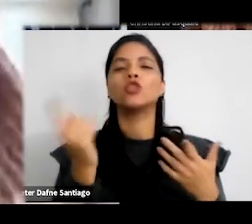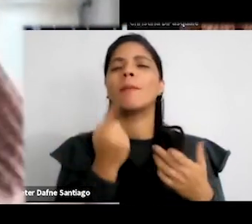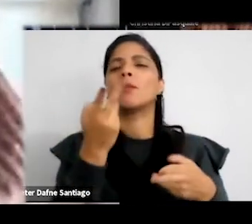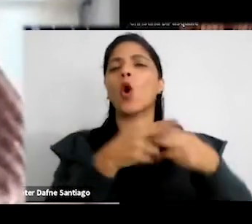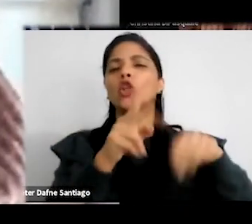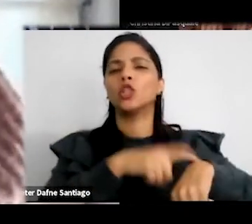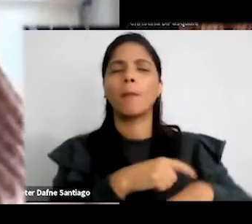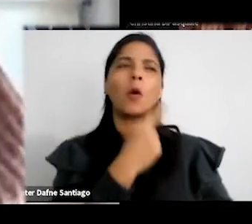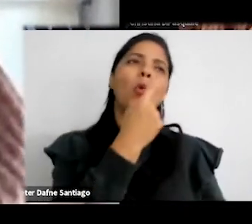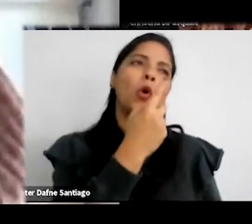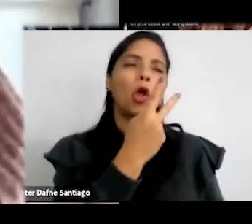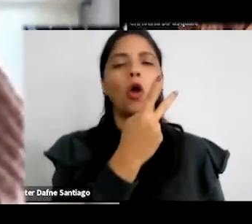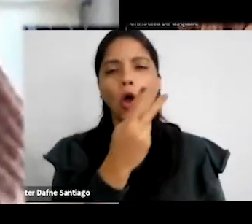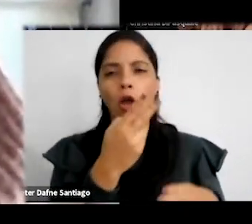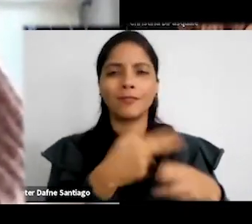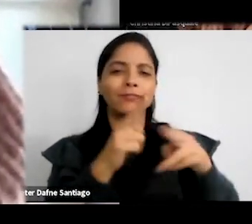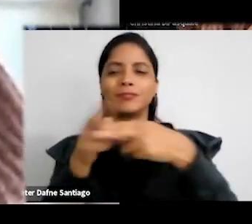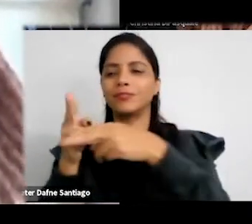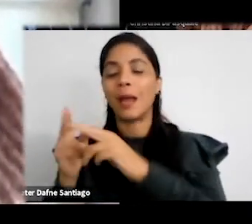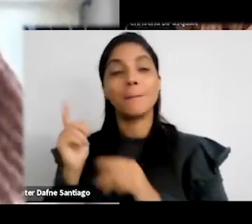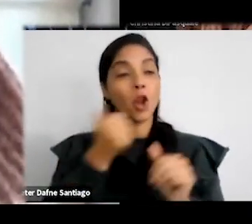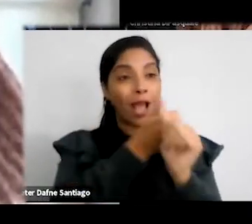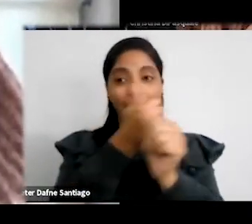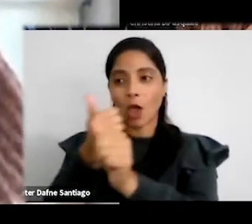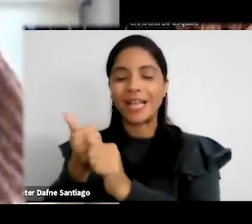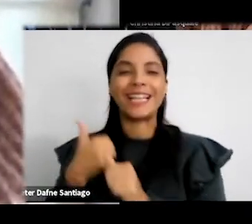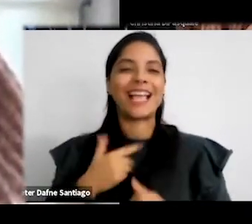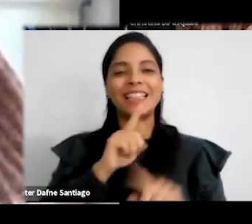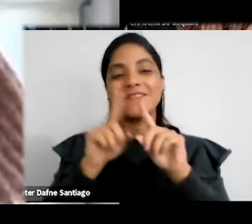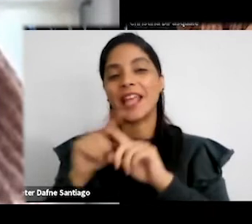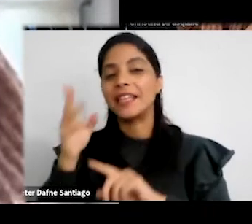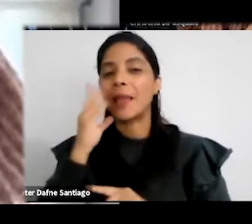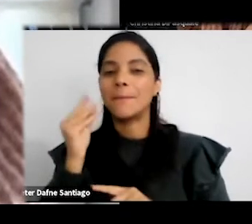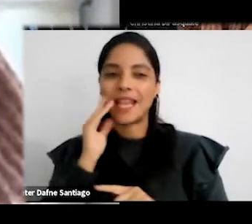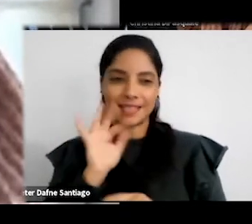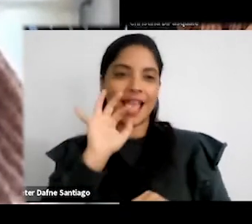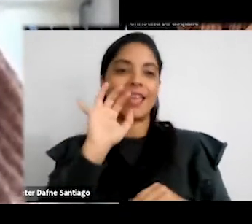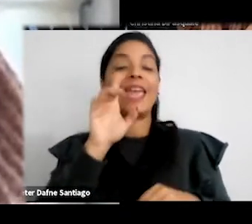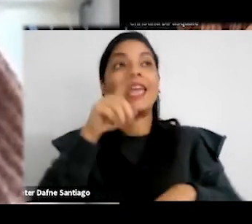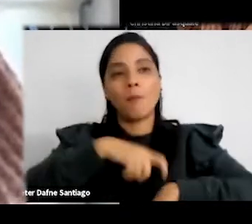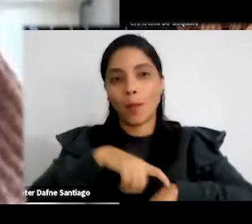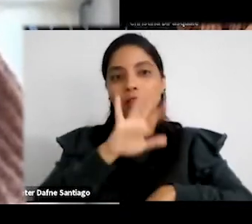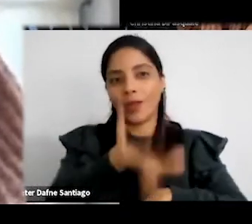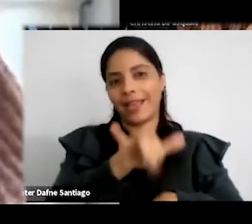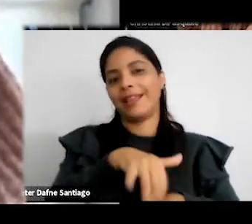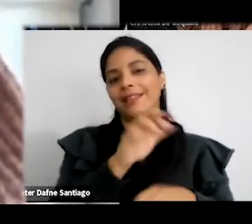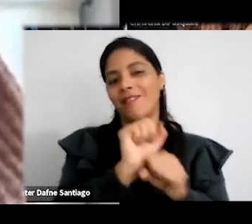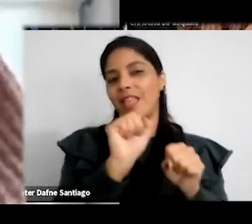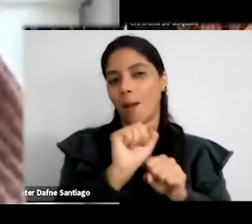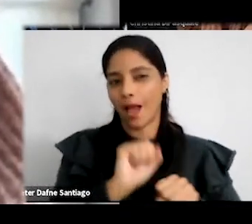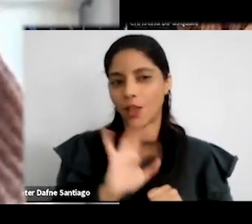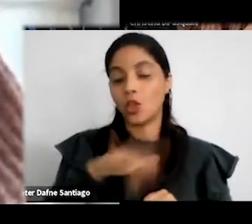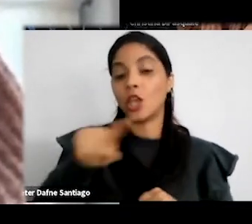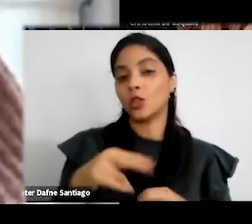has different memories, based on the things that they were working on and, in charge of at that time. So